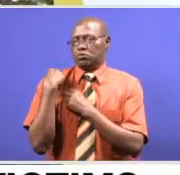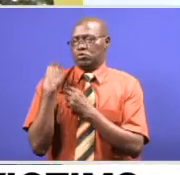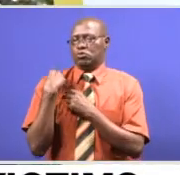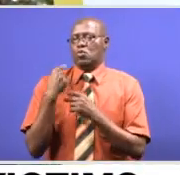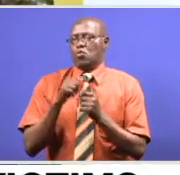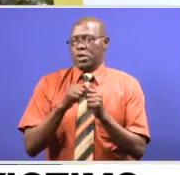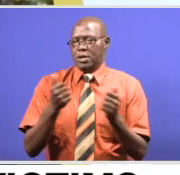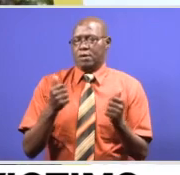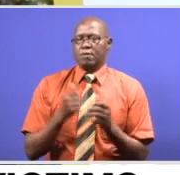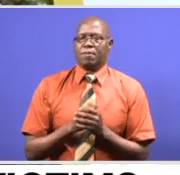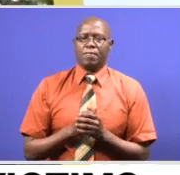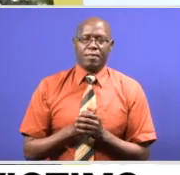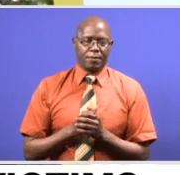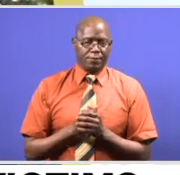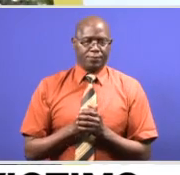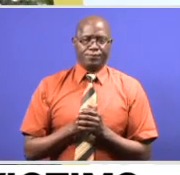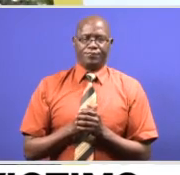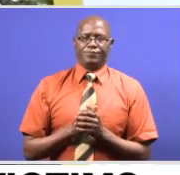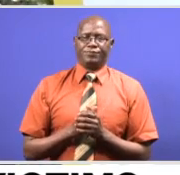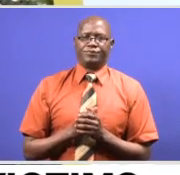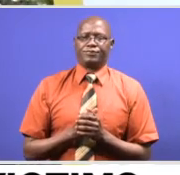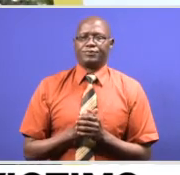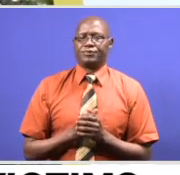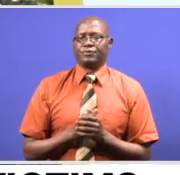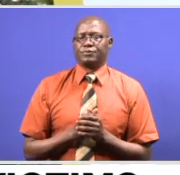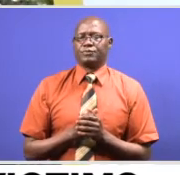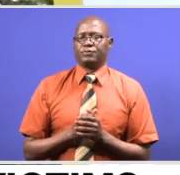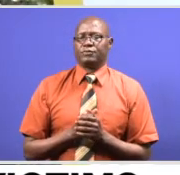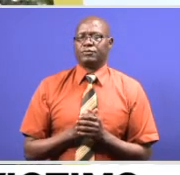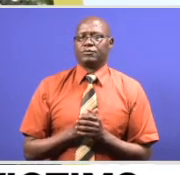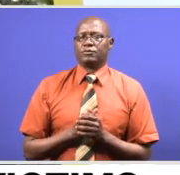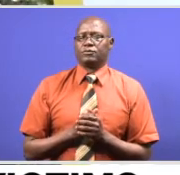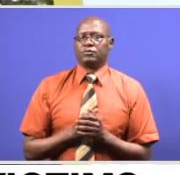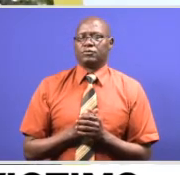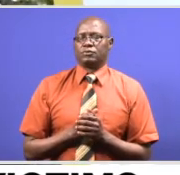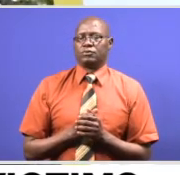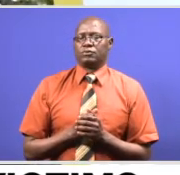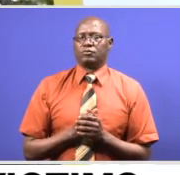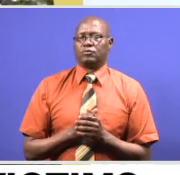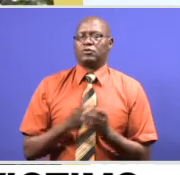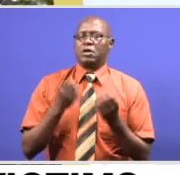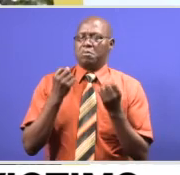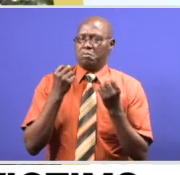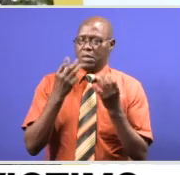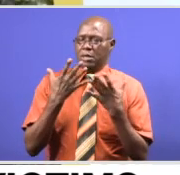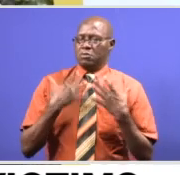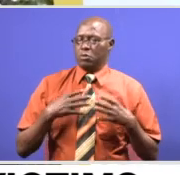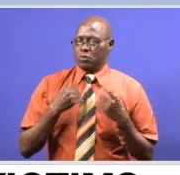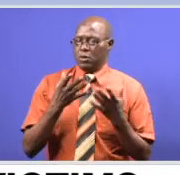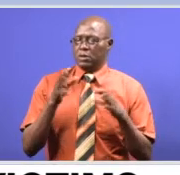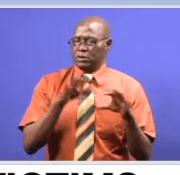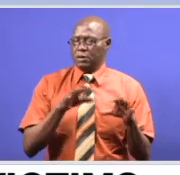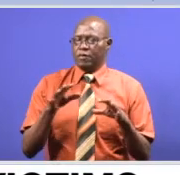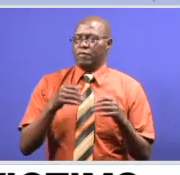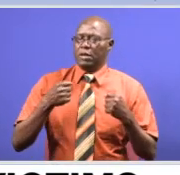burden of grief and stress experienced by these huge numbers of people, it's all the greater because many of the victims are young, many of the crashes could